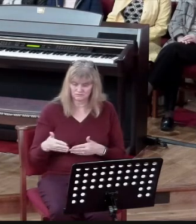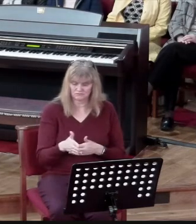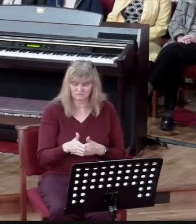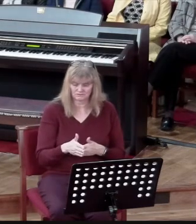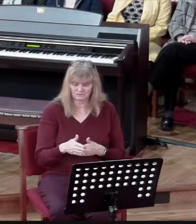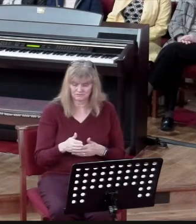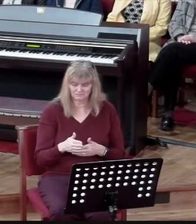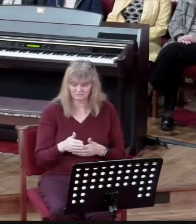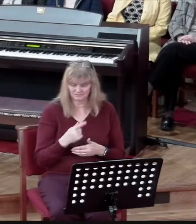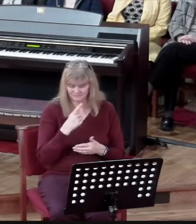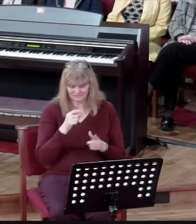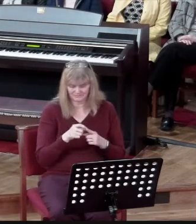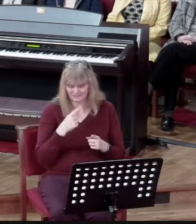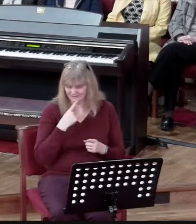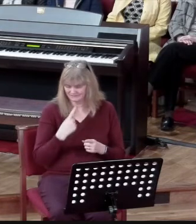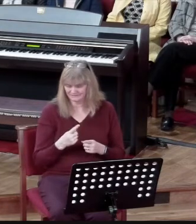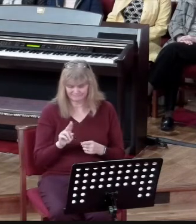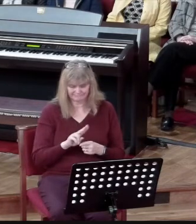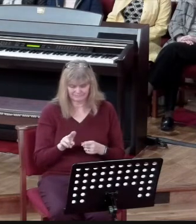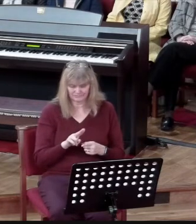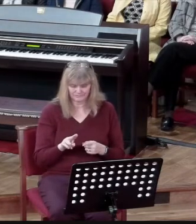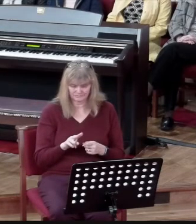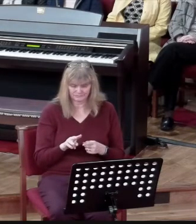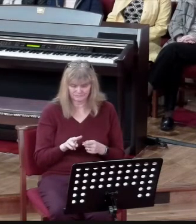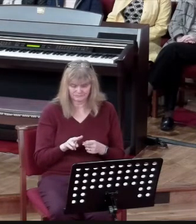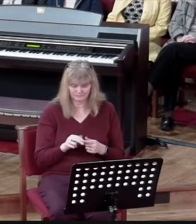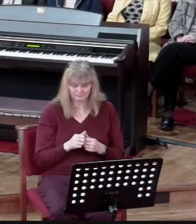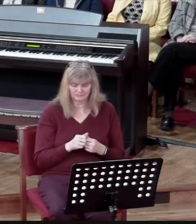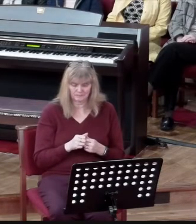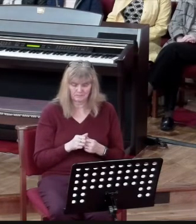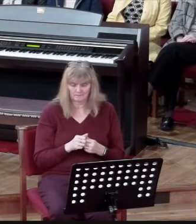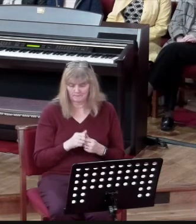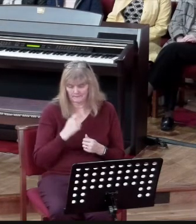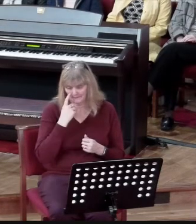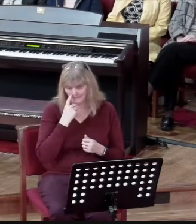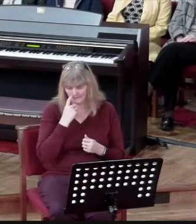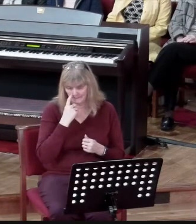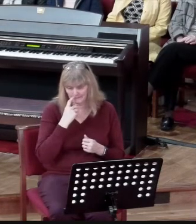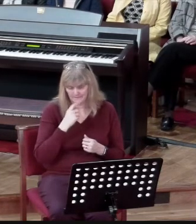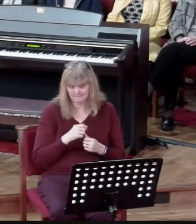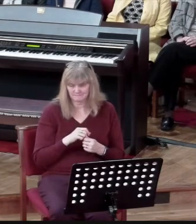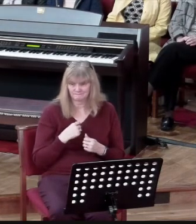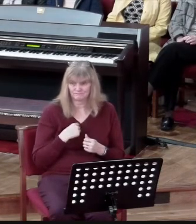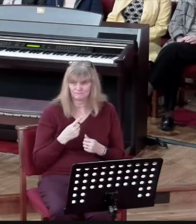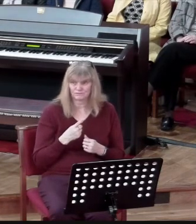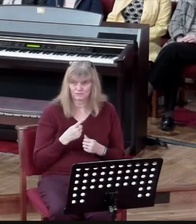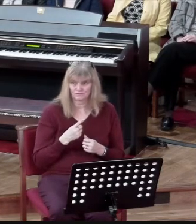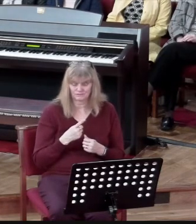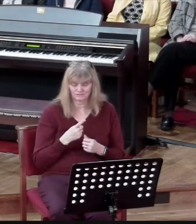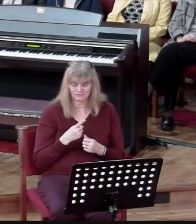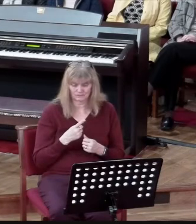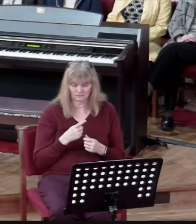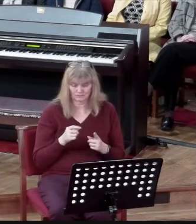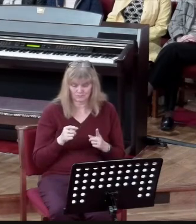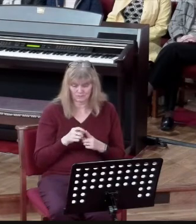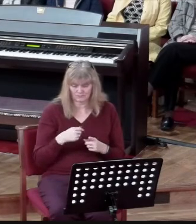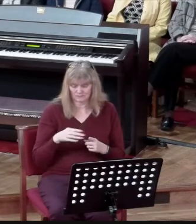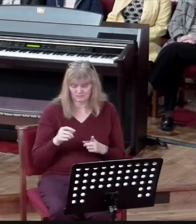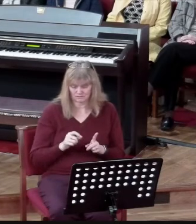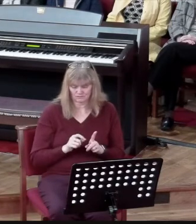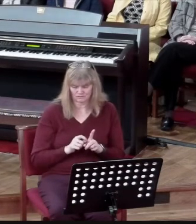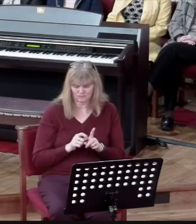do. And yet Peter recognizes his authority, soon to be proved by that huge catch, so big, it tells us in Luke